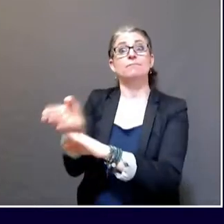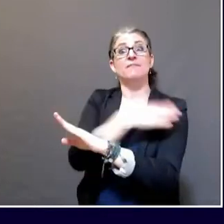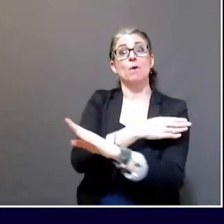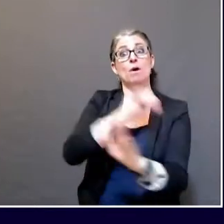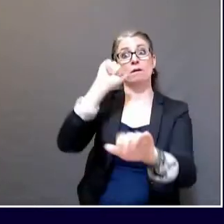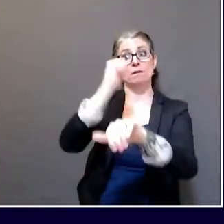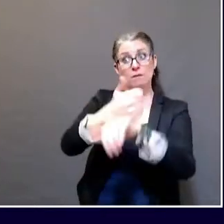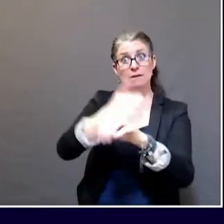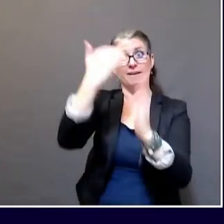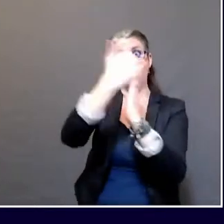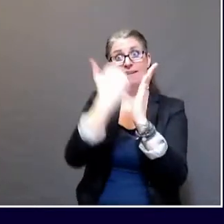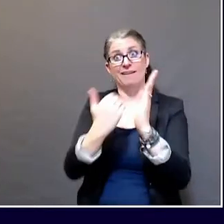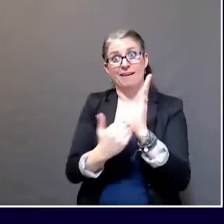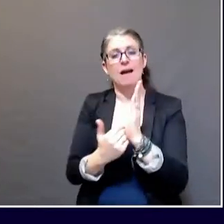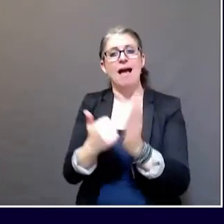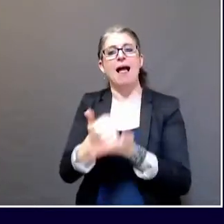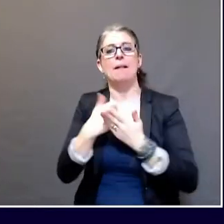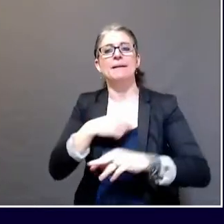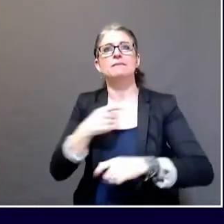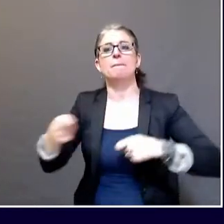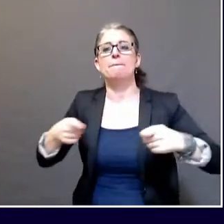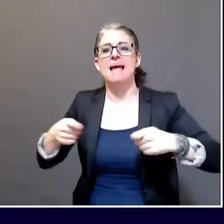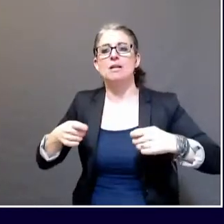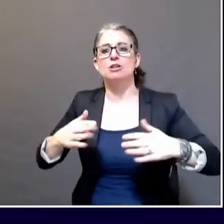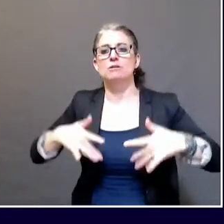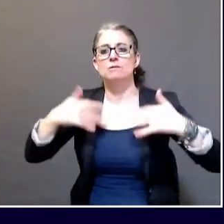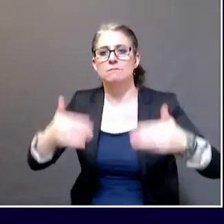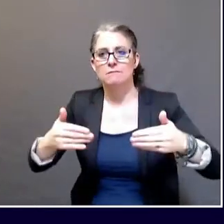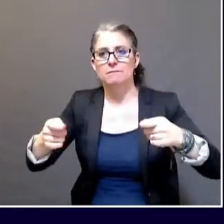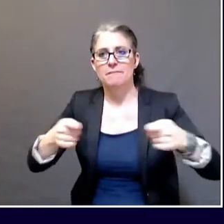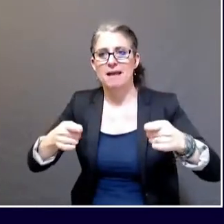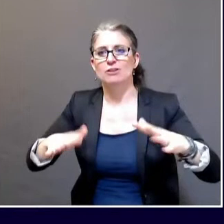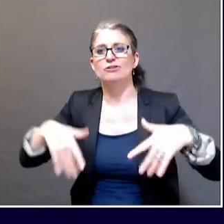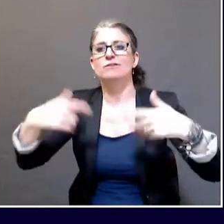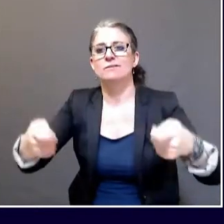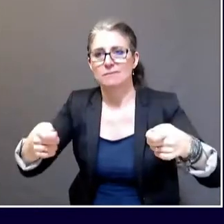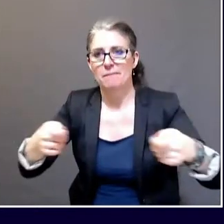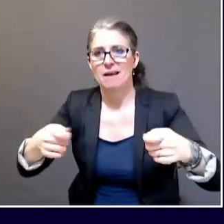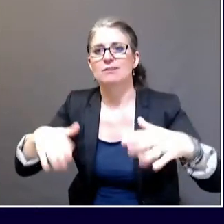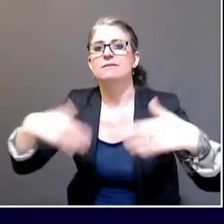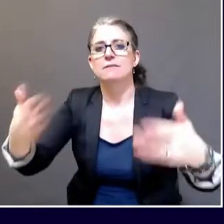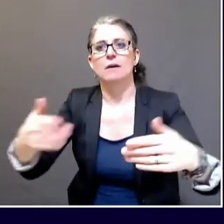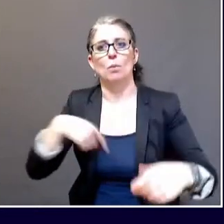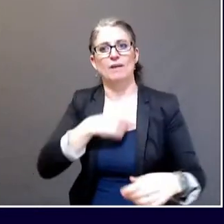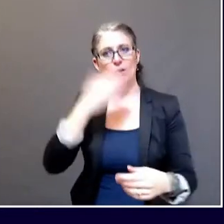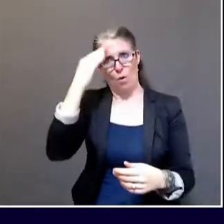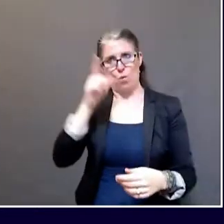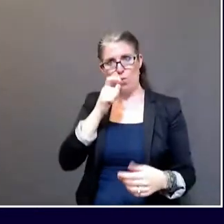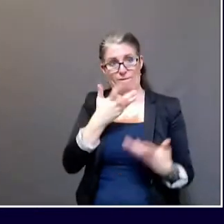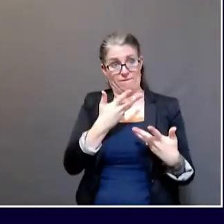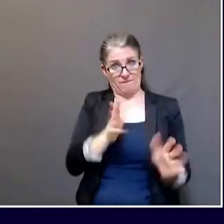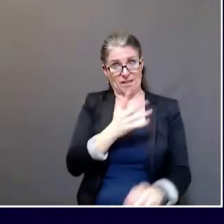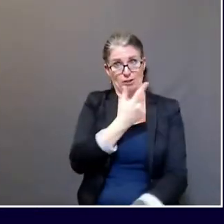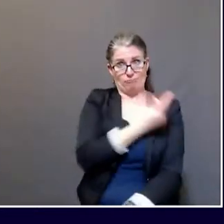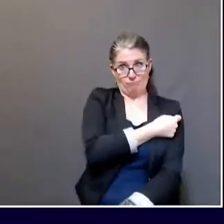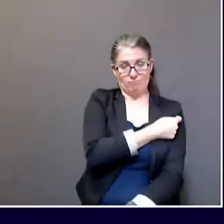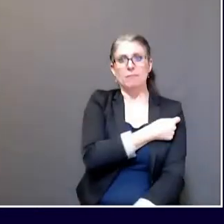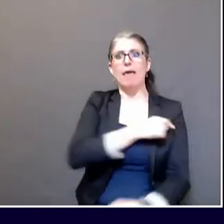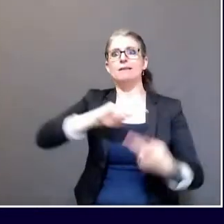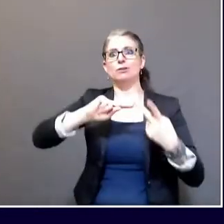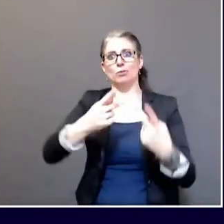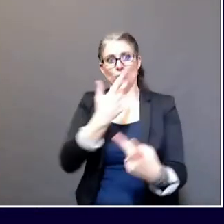that's the piece that I want to work out and play the chess game through to the end. Got it. Thank you very much.